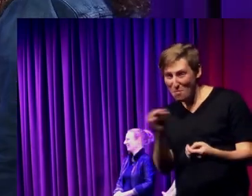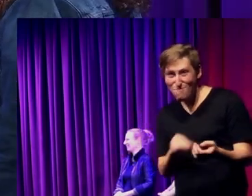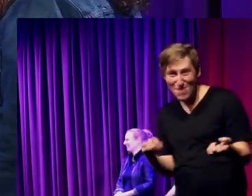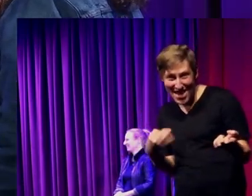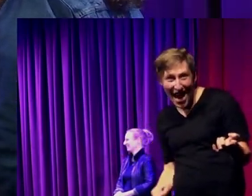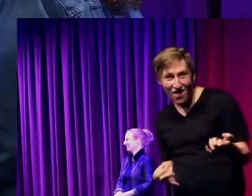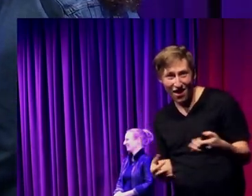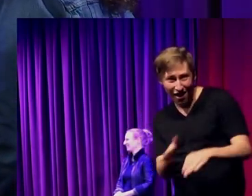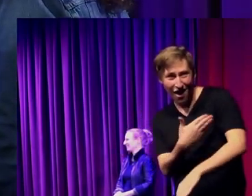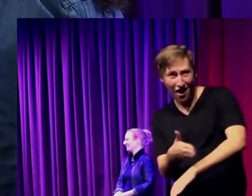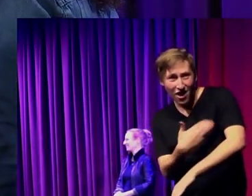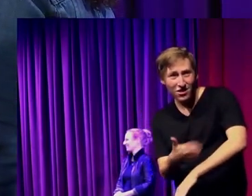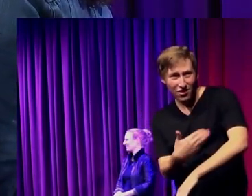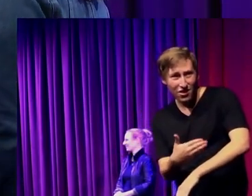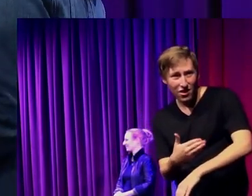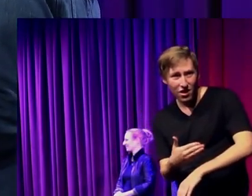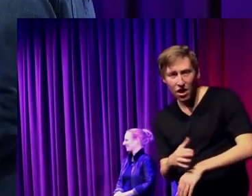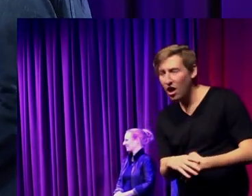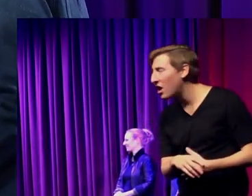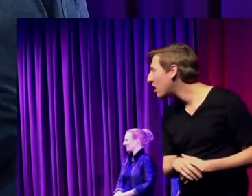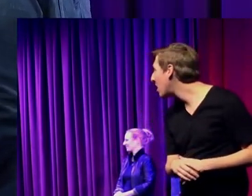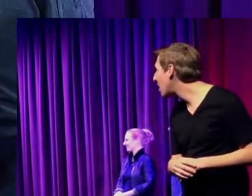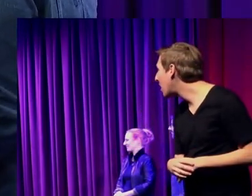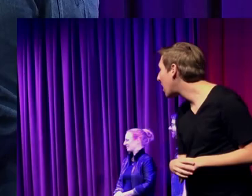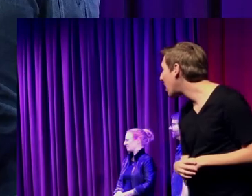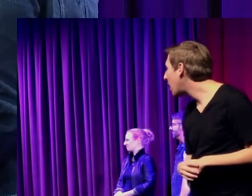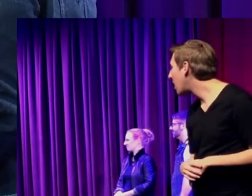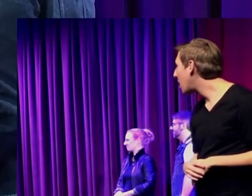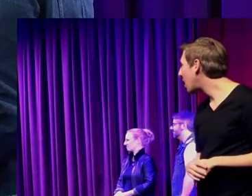wouldn't just take that. You're wrinkling my studs!